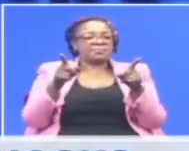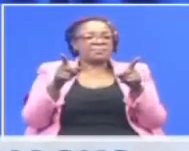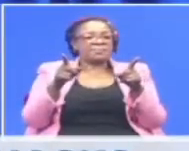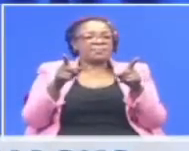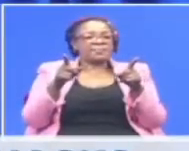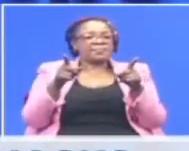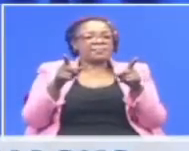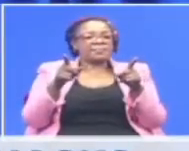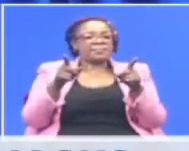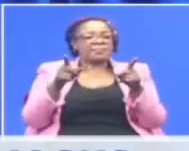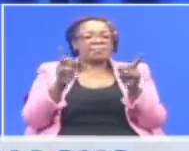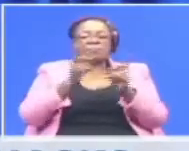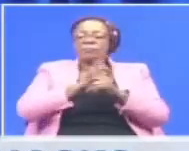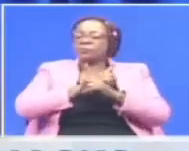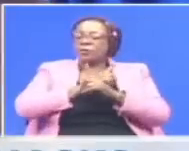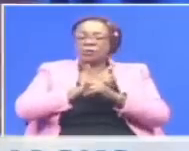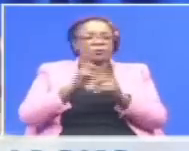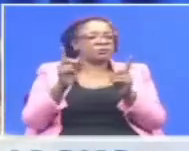Don't